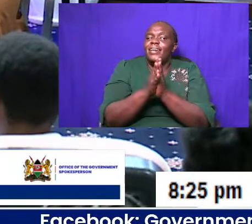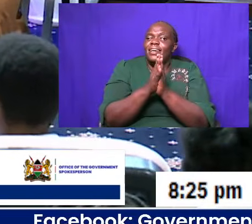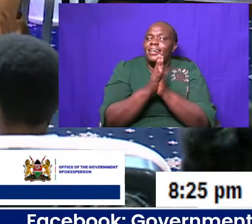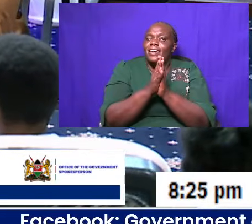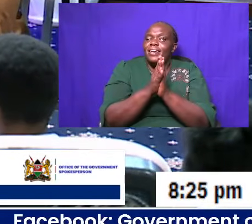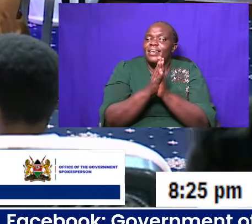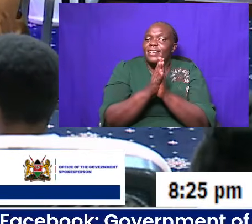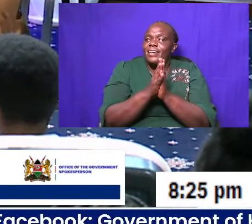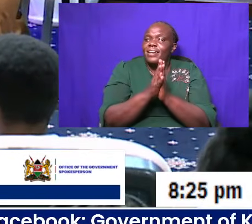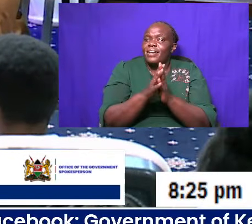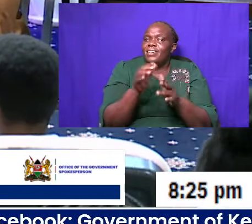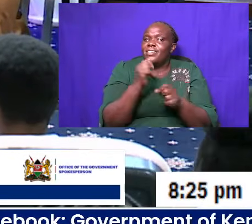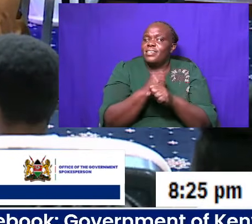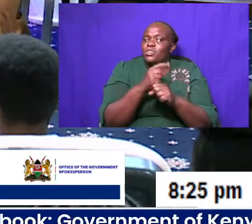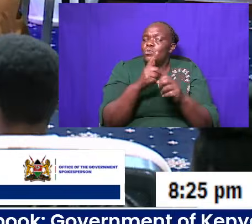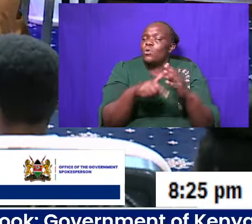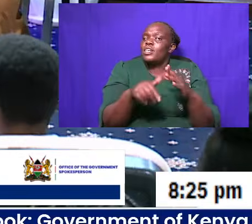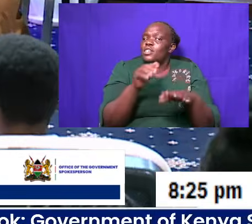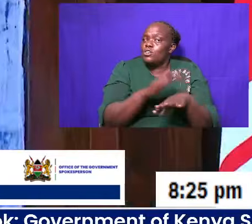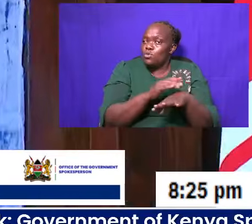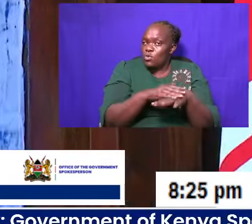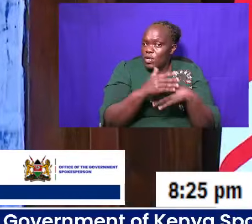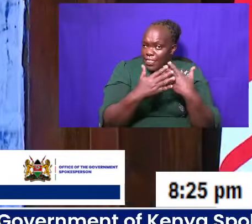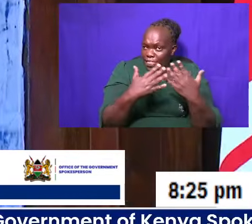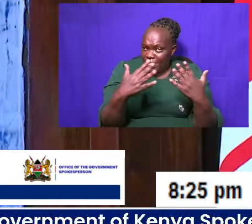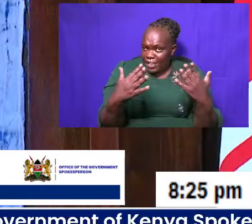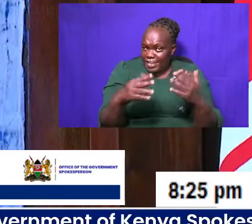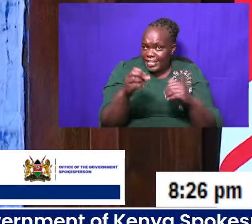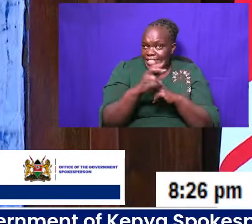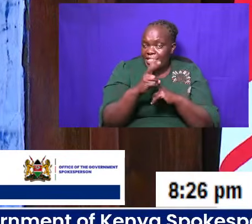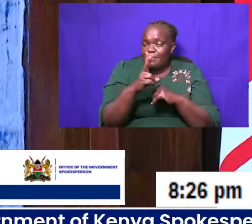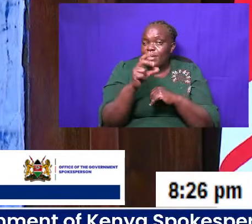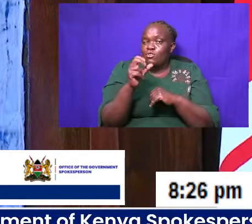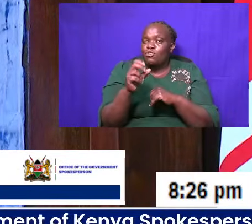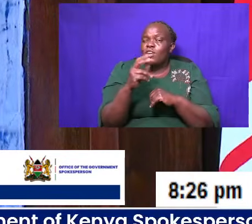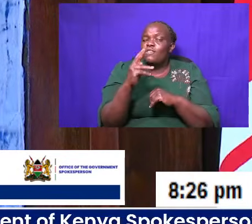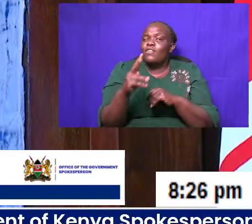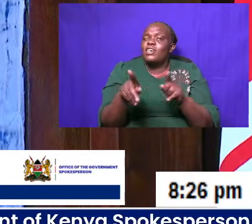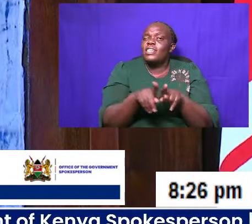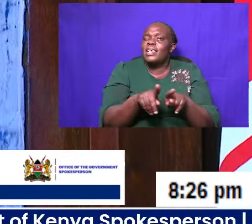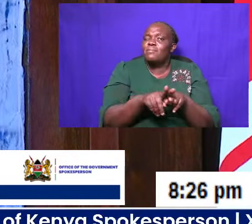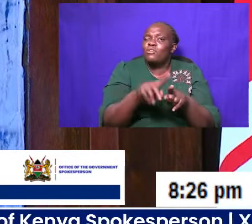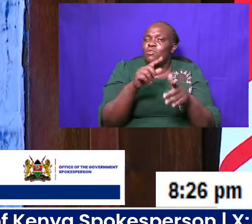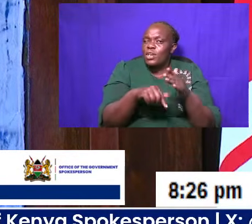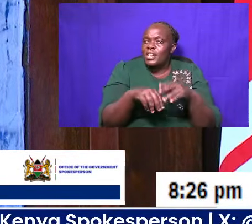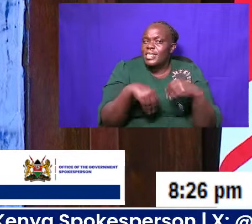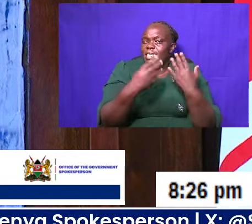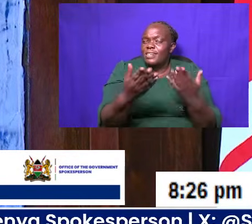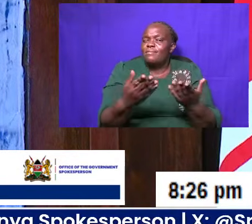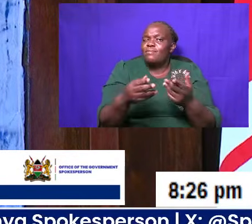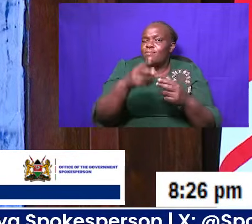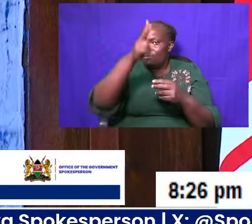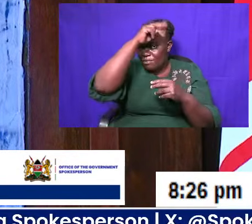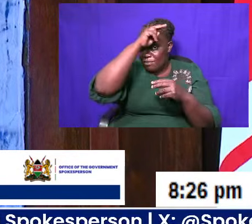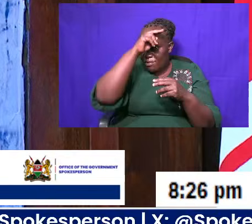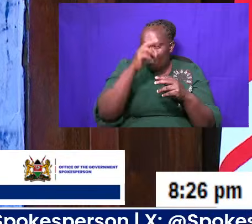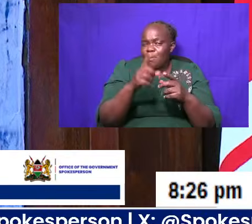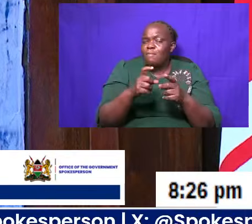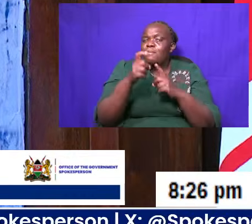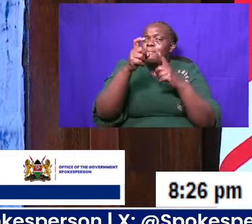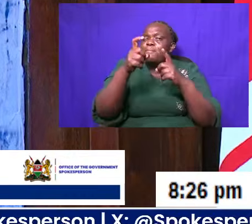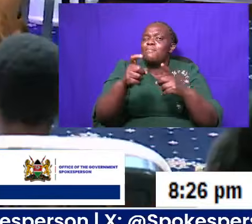And did amazing things. And in December of 2024, the president gave me the Moran of the Order of the Burning Spear.